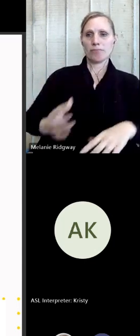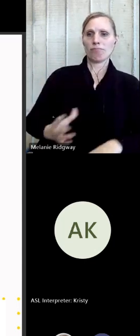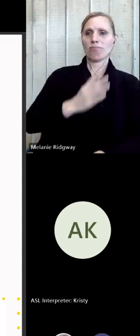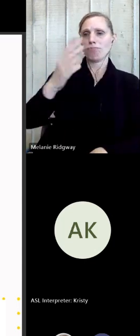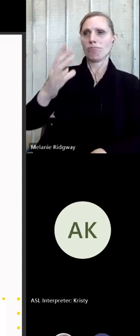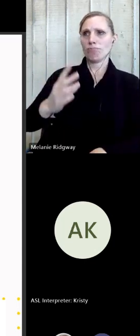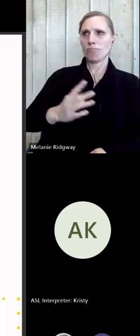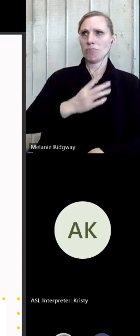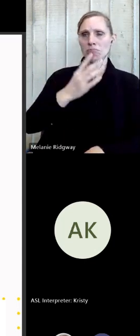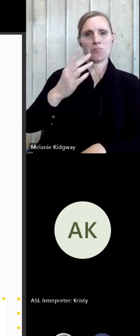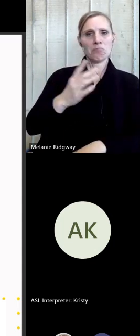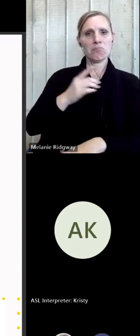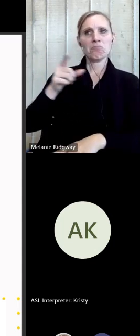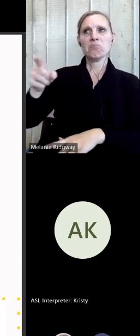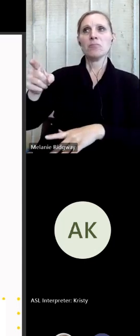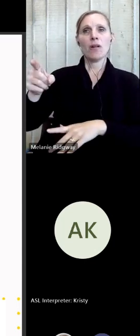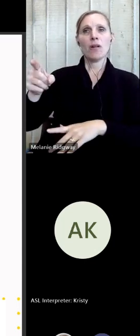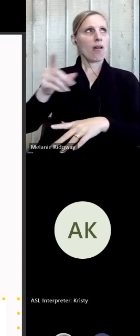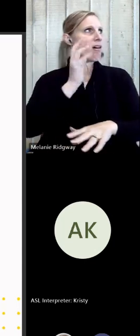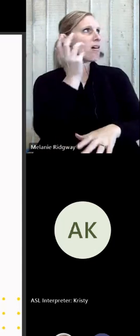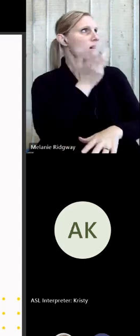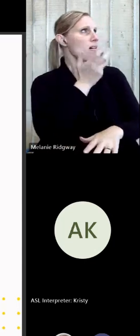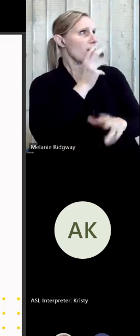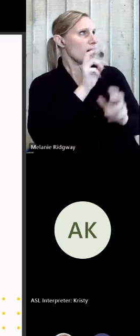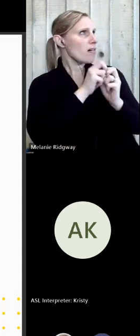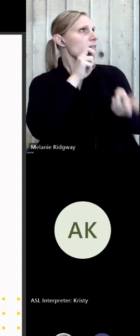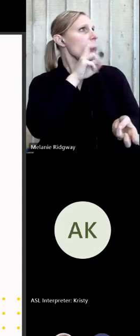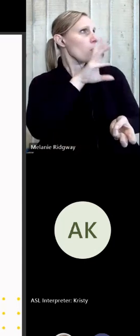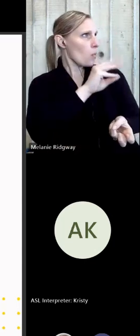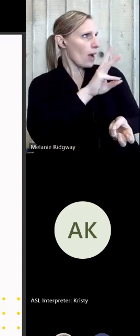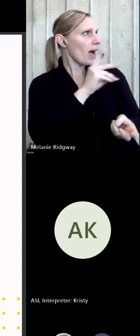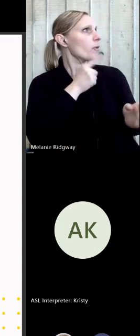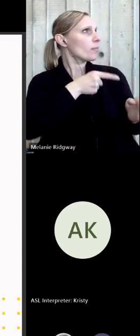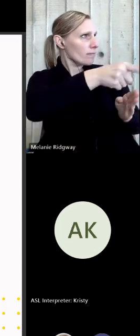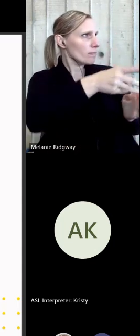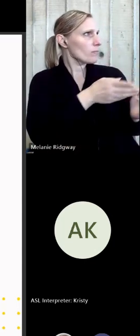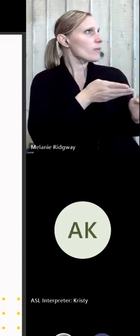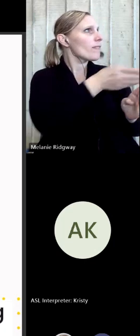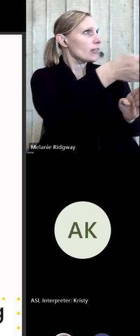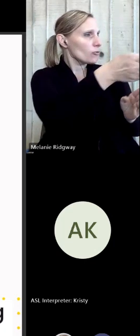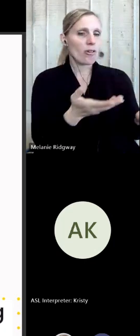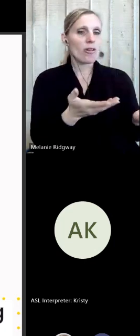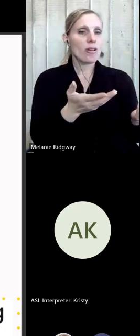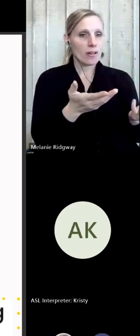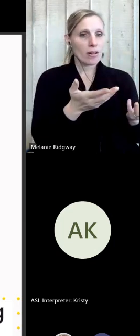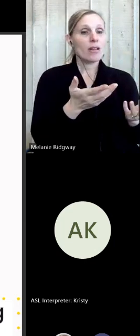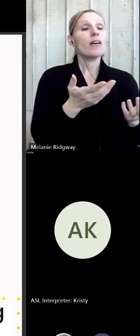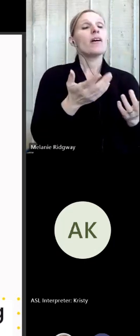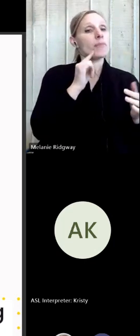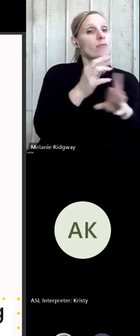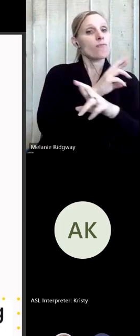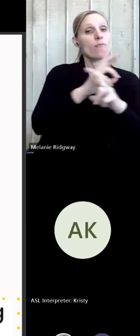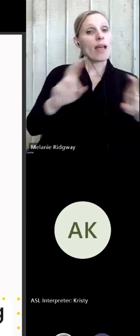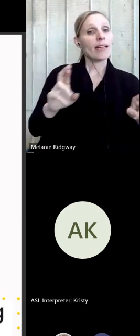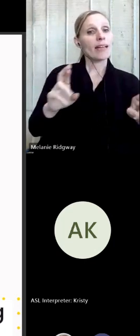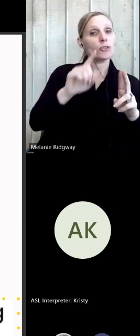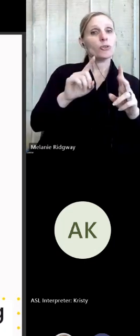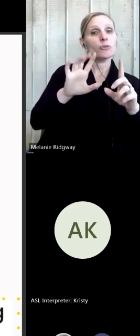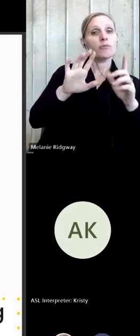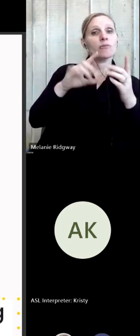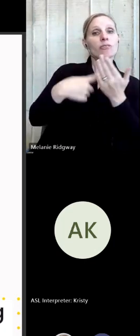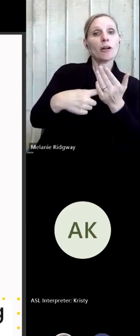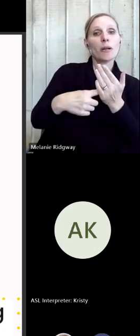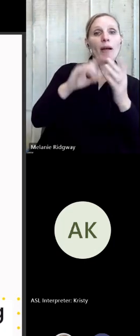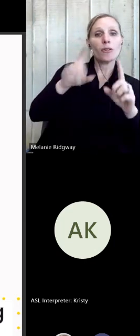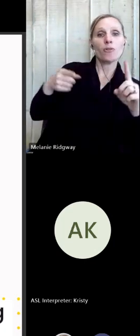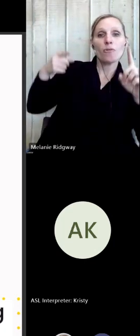Be prepared to speak about yourself and your career goals. I am not going into the